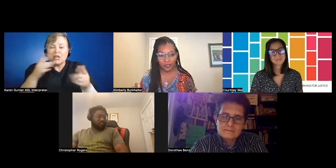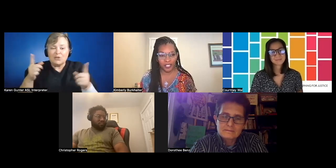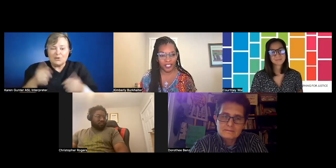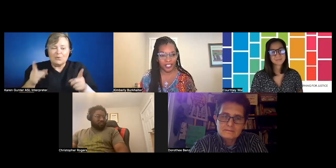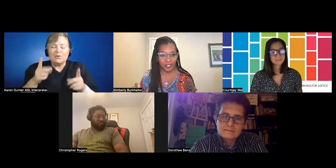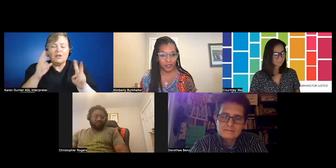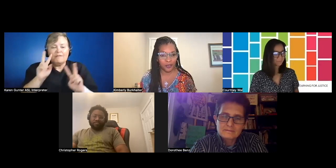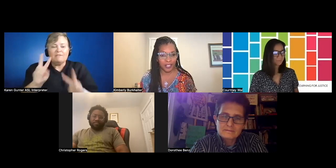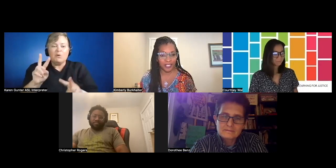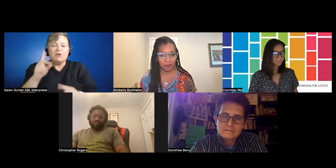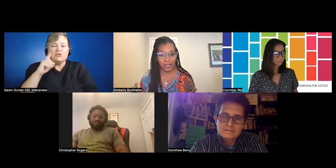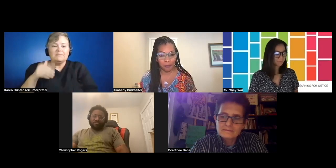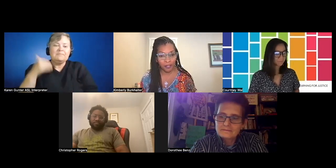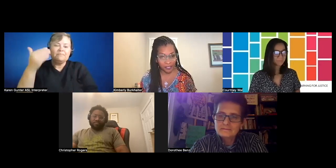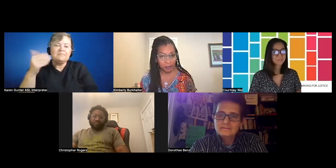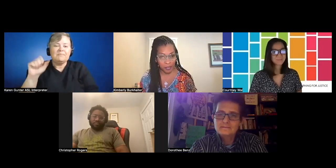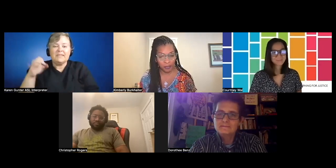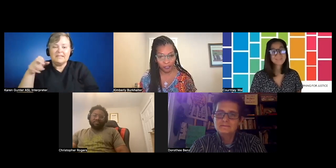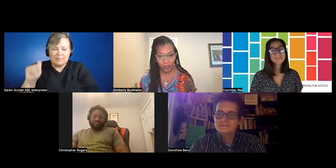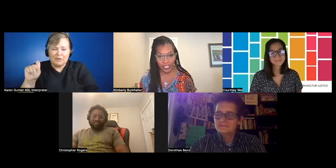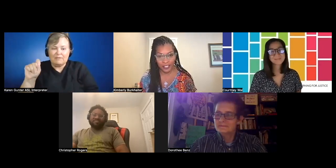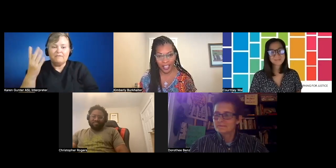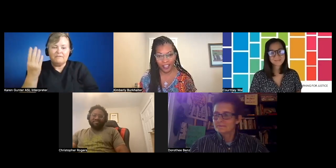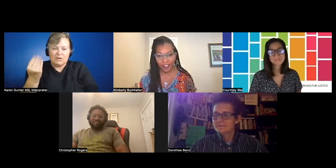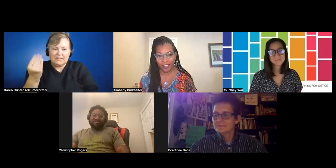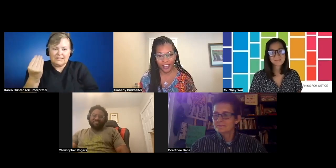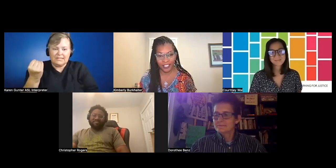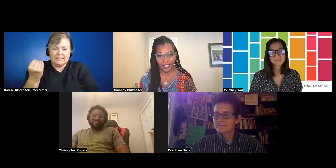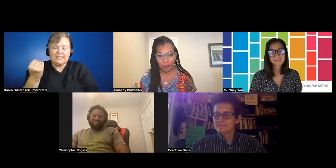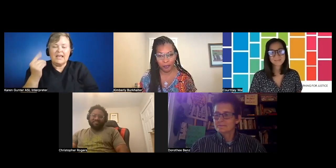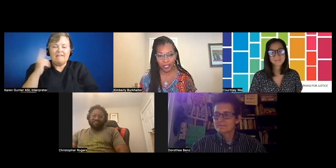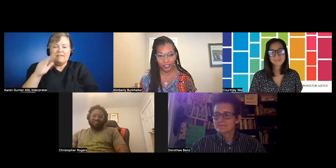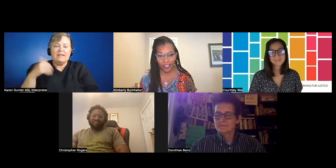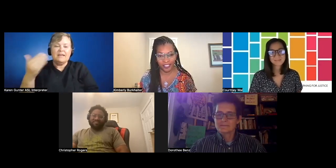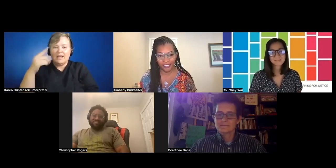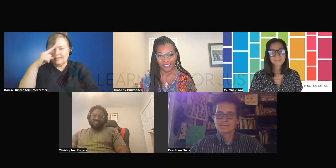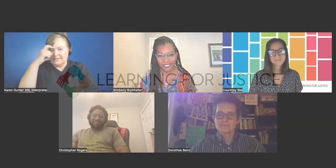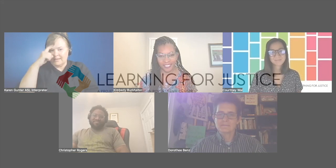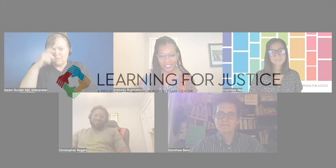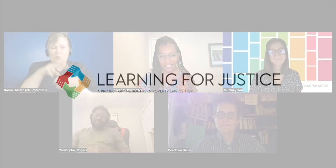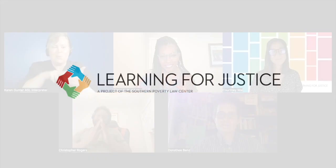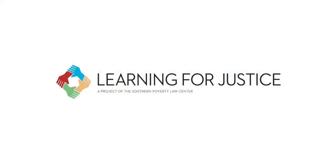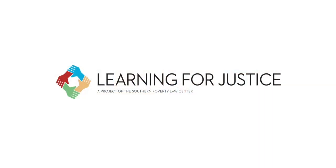look forward to seeing you in September the 14th at our next summer read along.